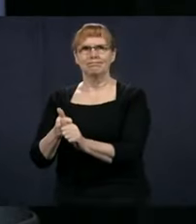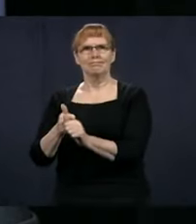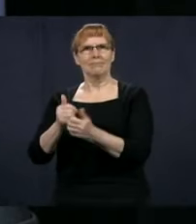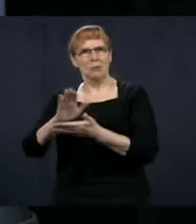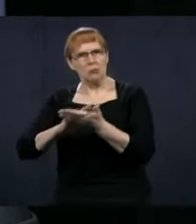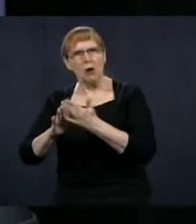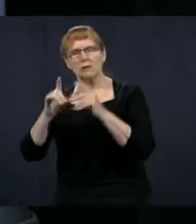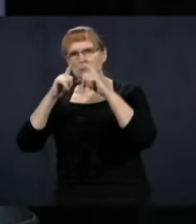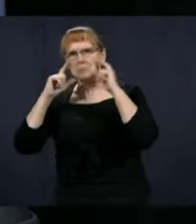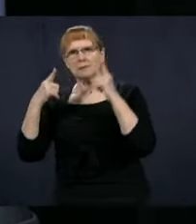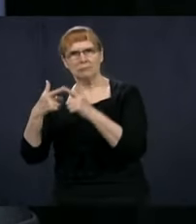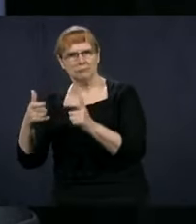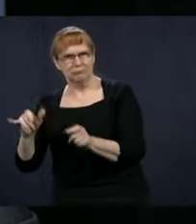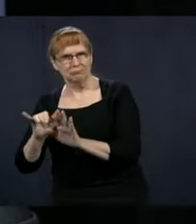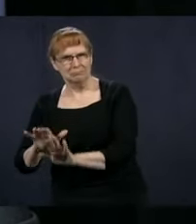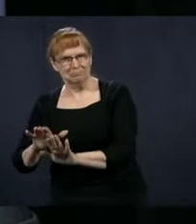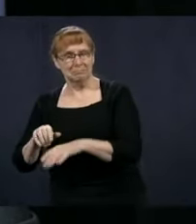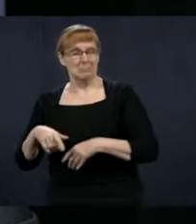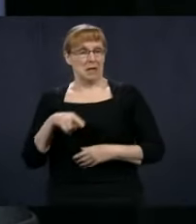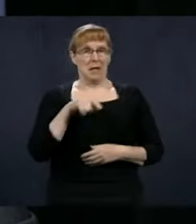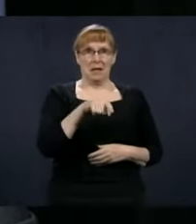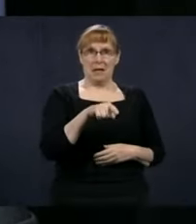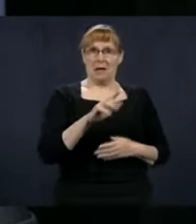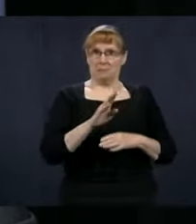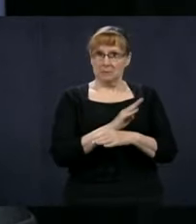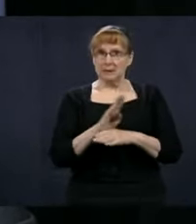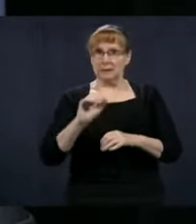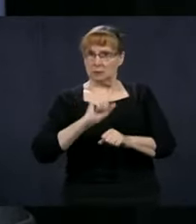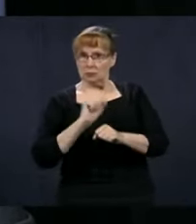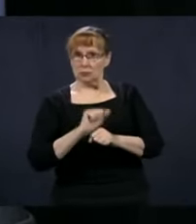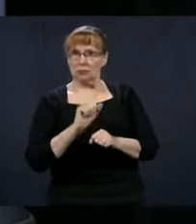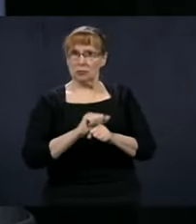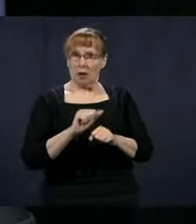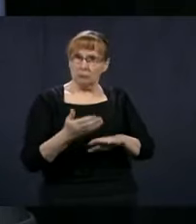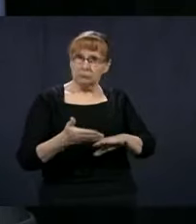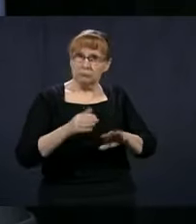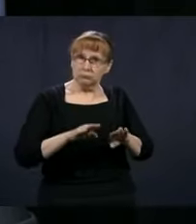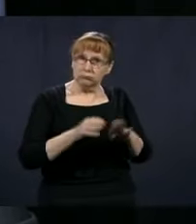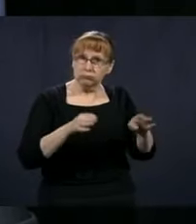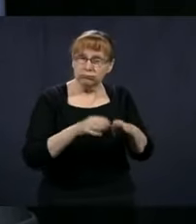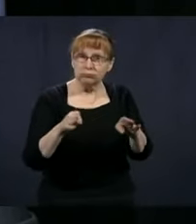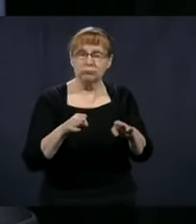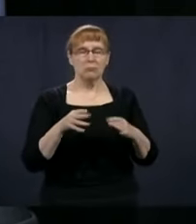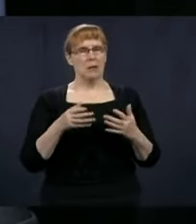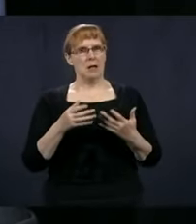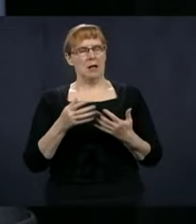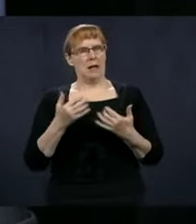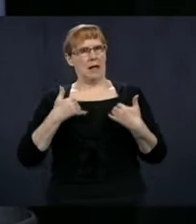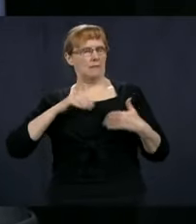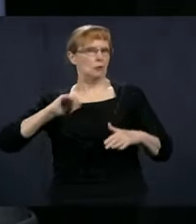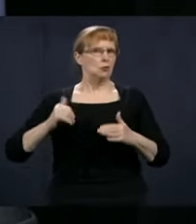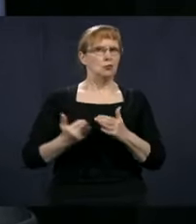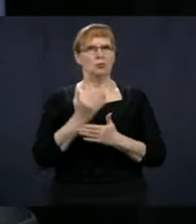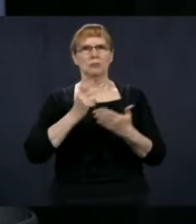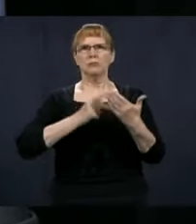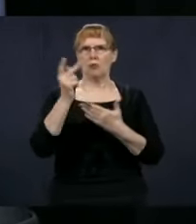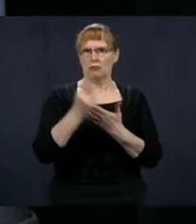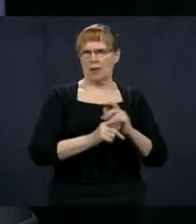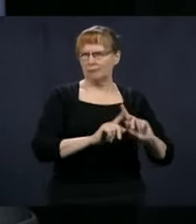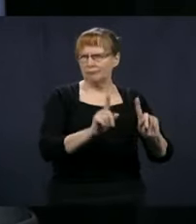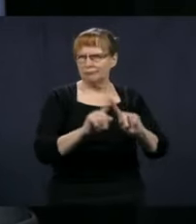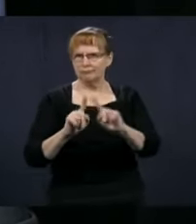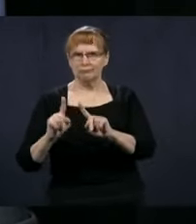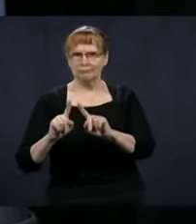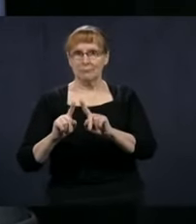other things, we're counting on our infrastructure projects. With Bill 61,